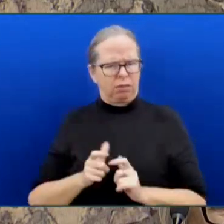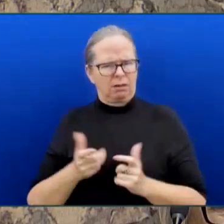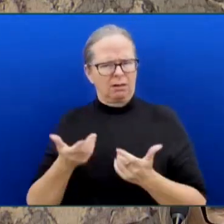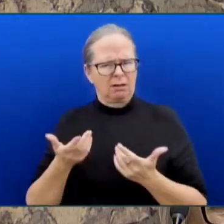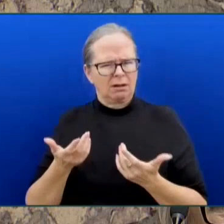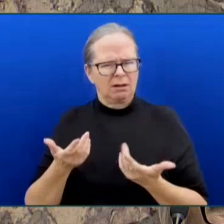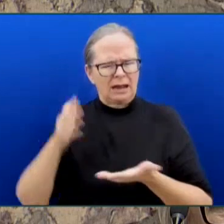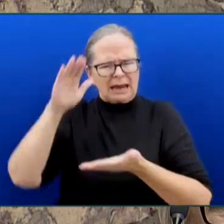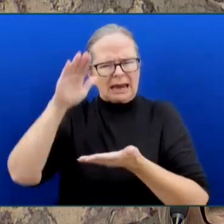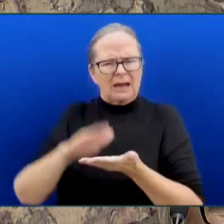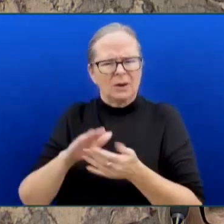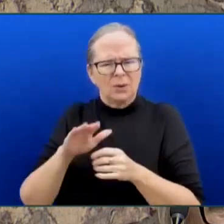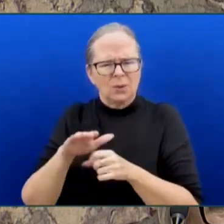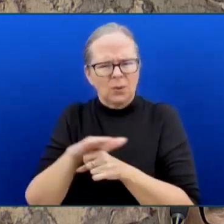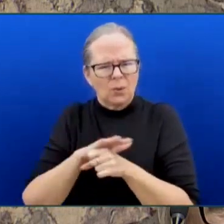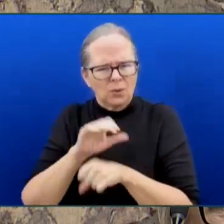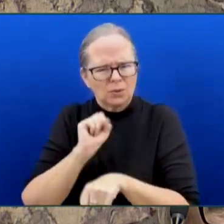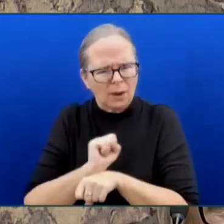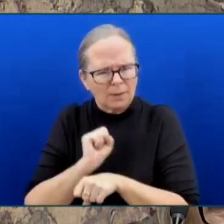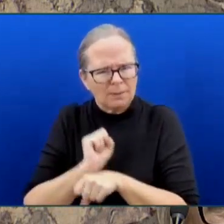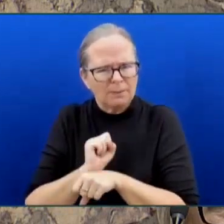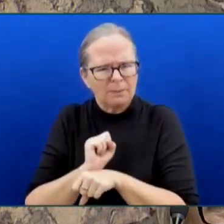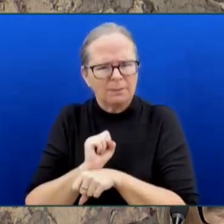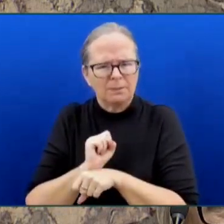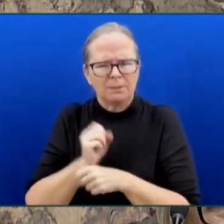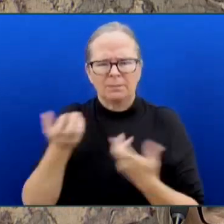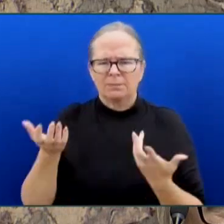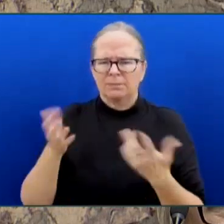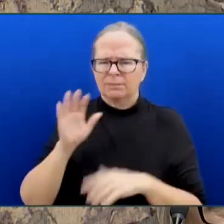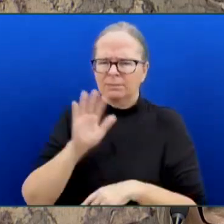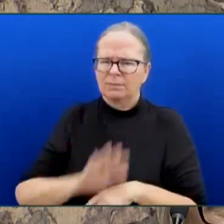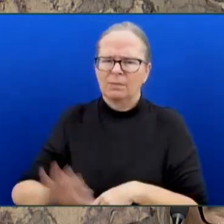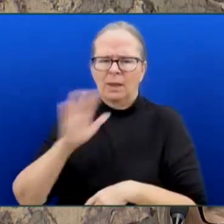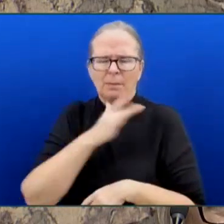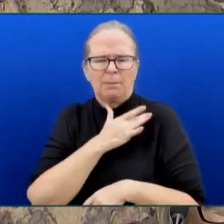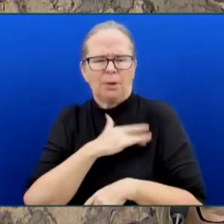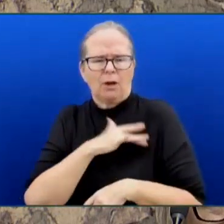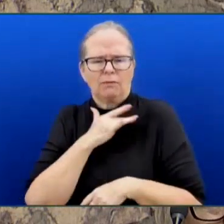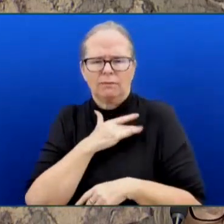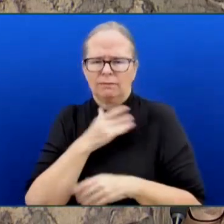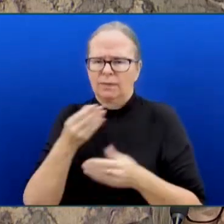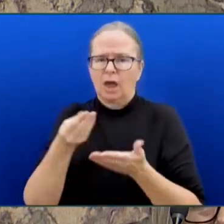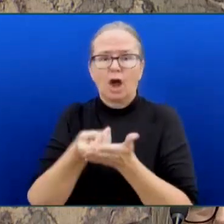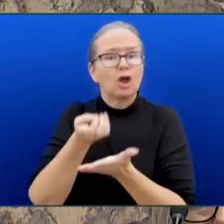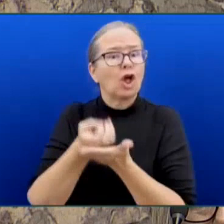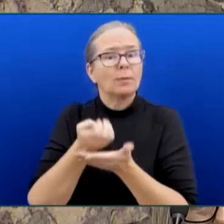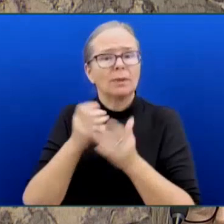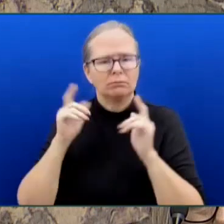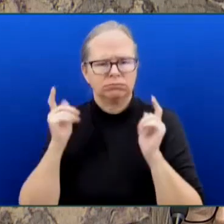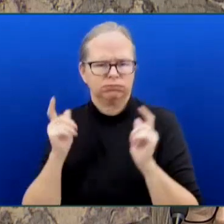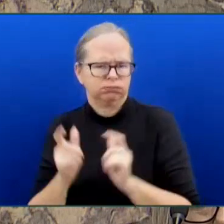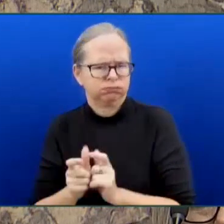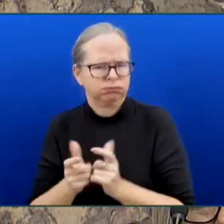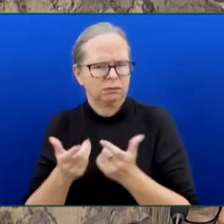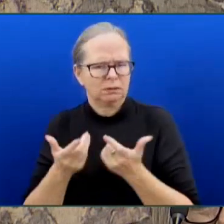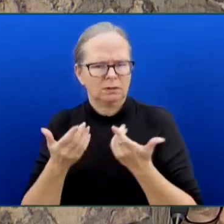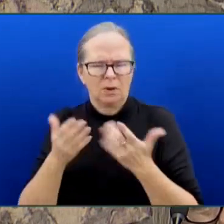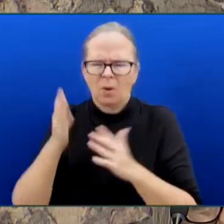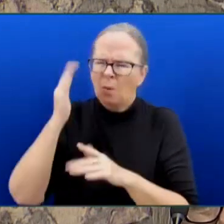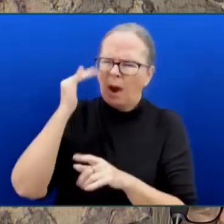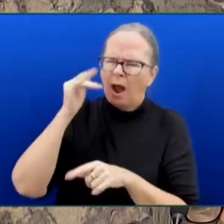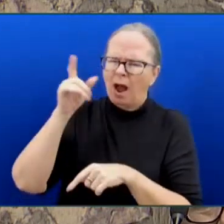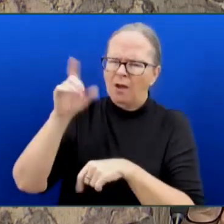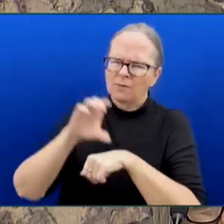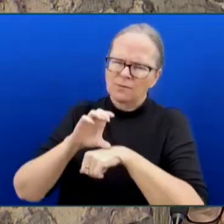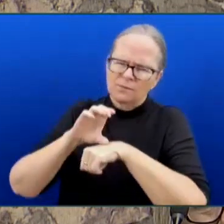economy, and more global emissions. Why is the Premier pushing a Cost BC scheme that will destroy thousands of mining jobs